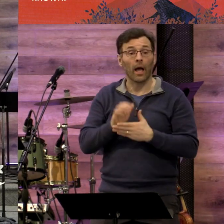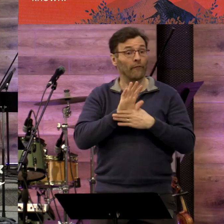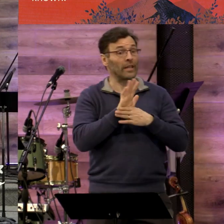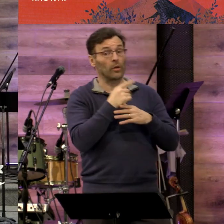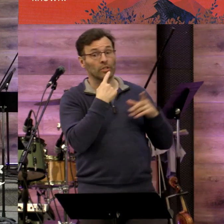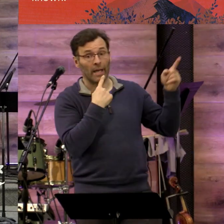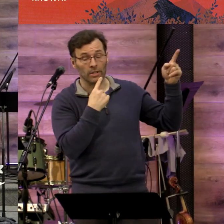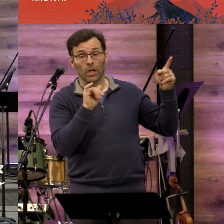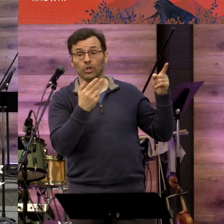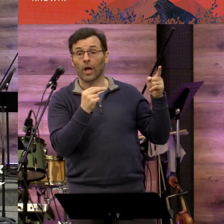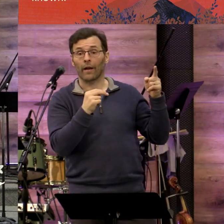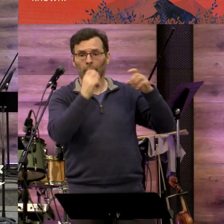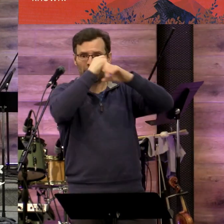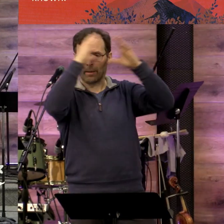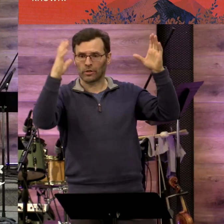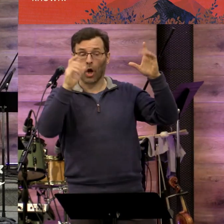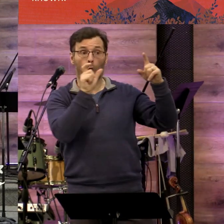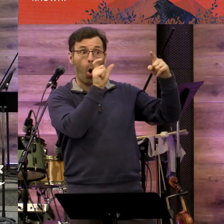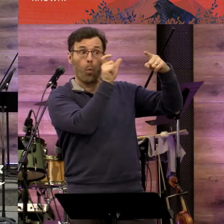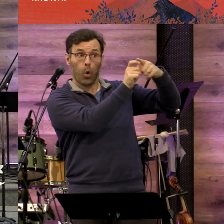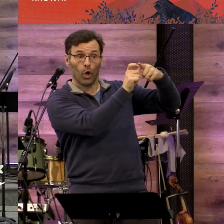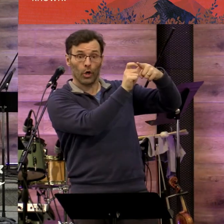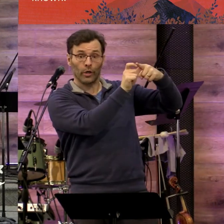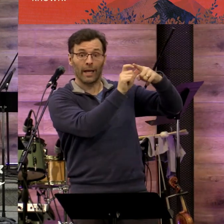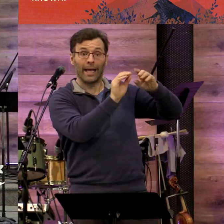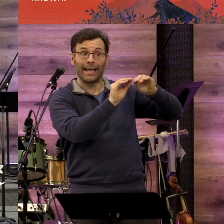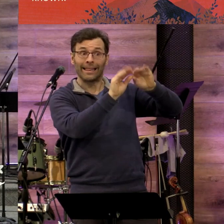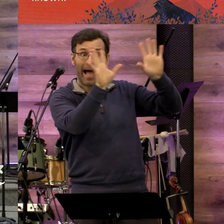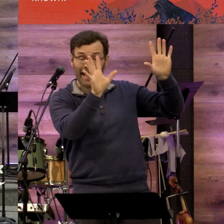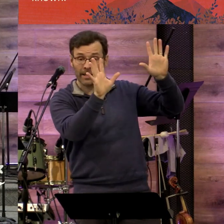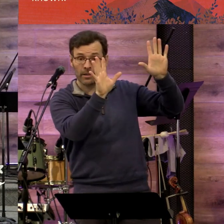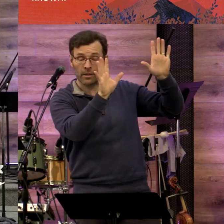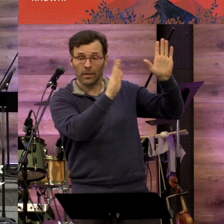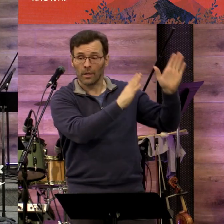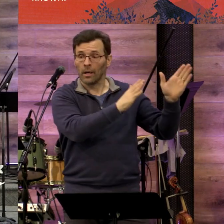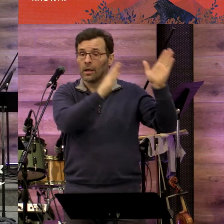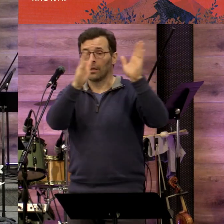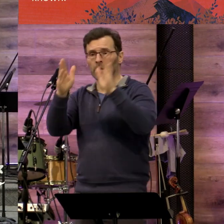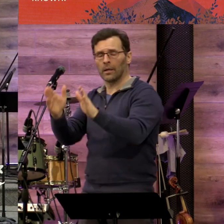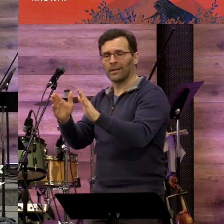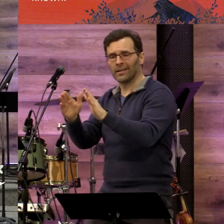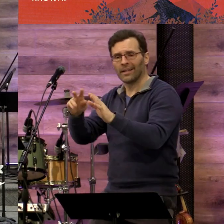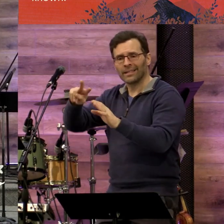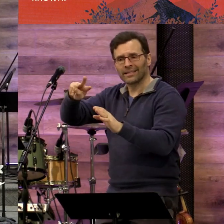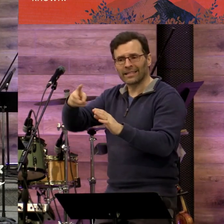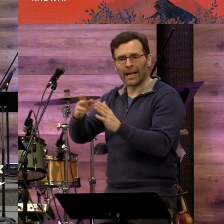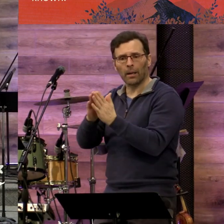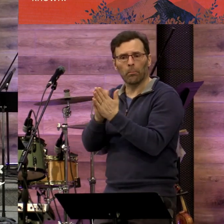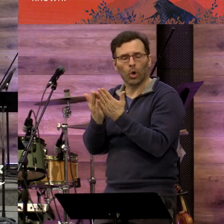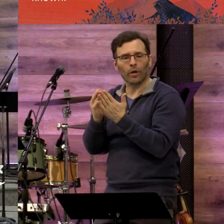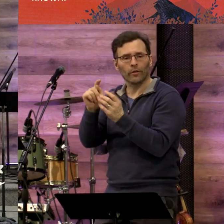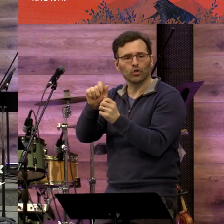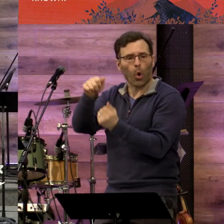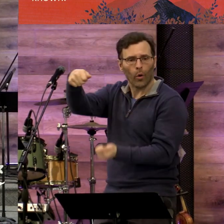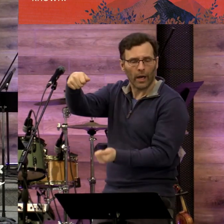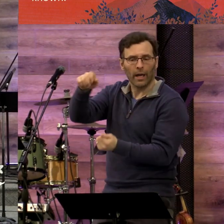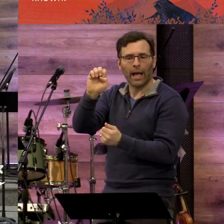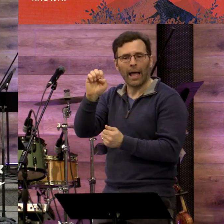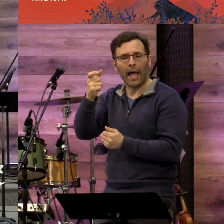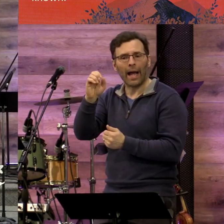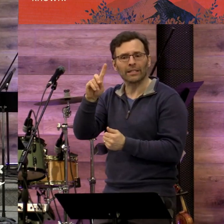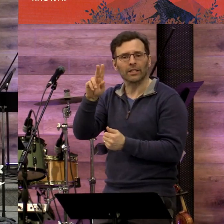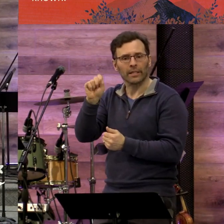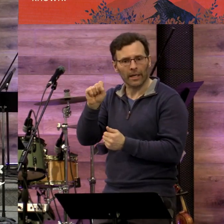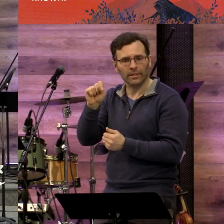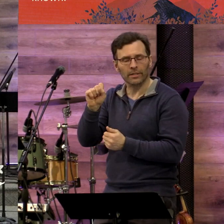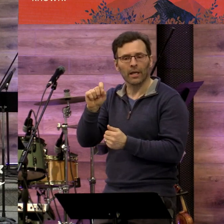John moves from the imagery of word and light from Genesis 1 to now the second book of the Torah, the book of Exodus, and that